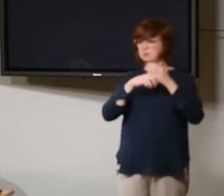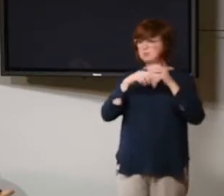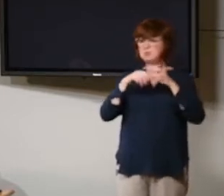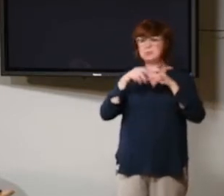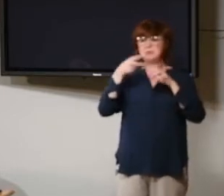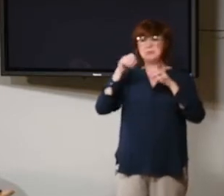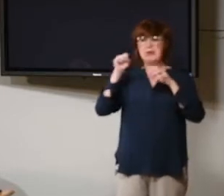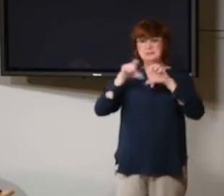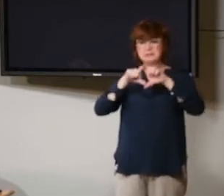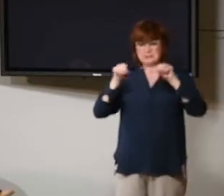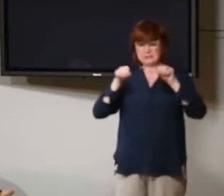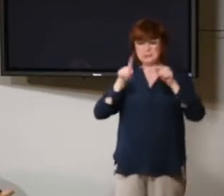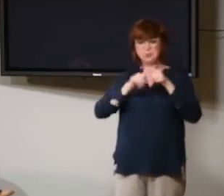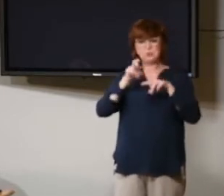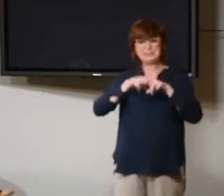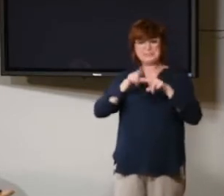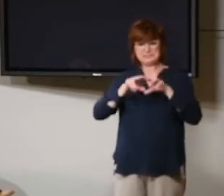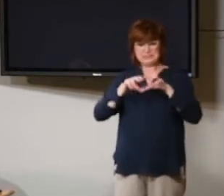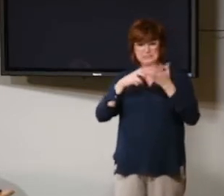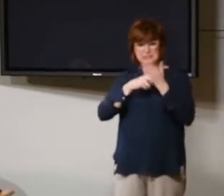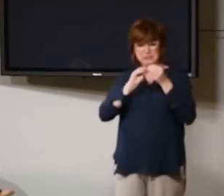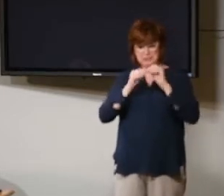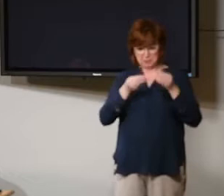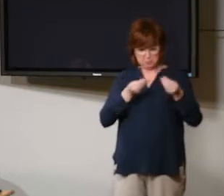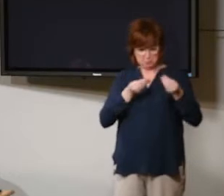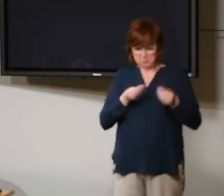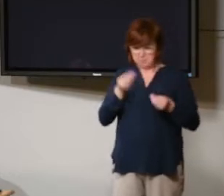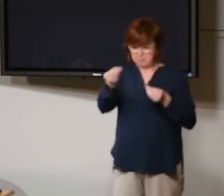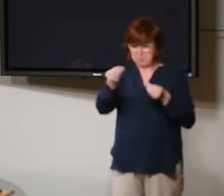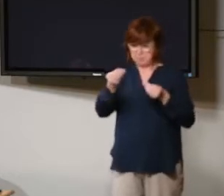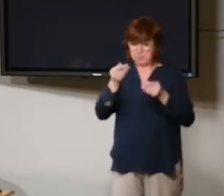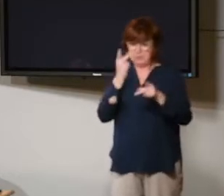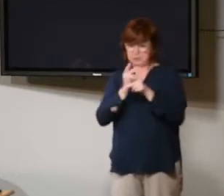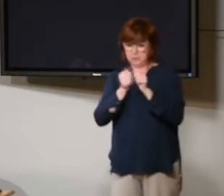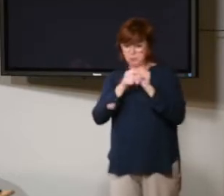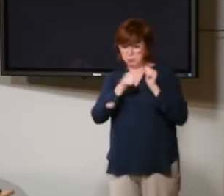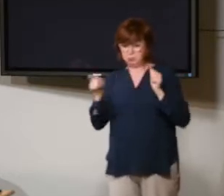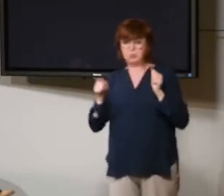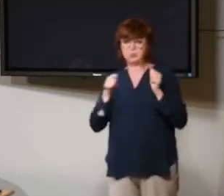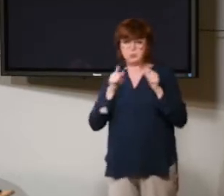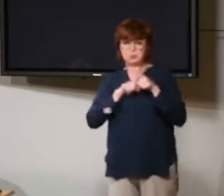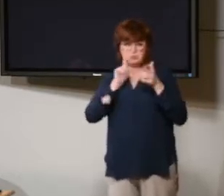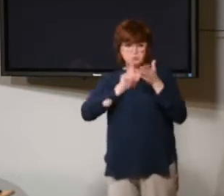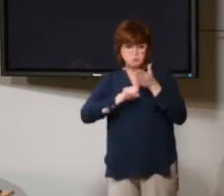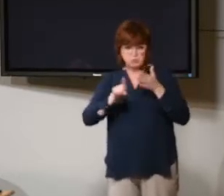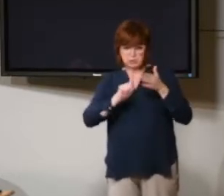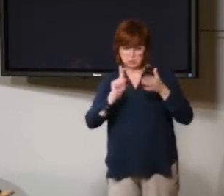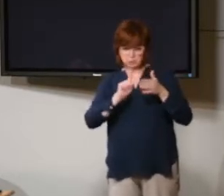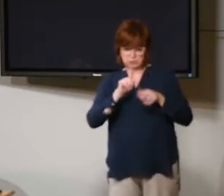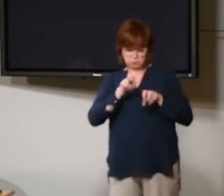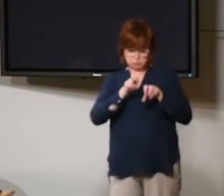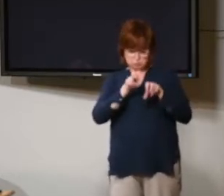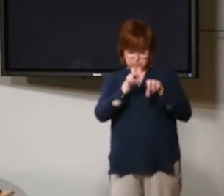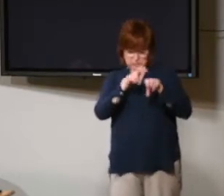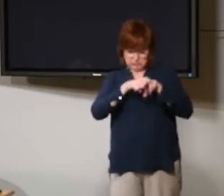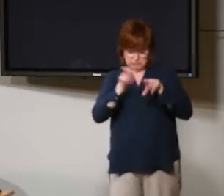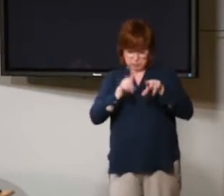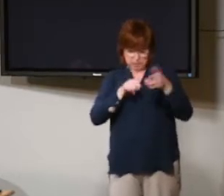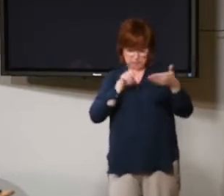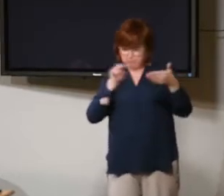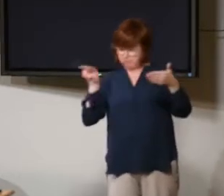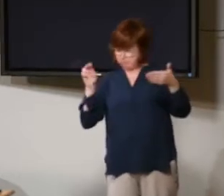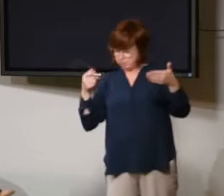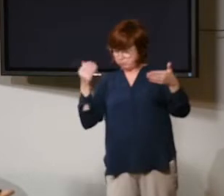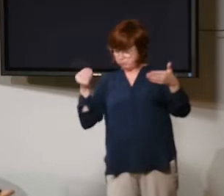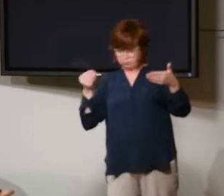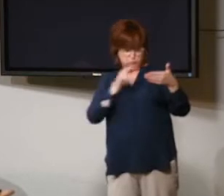not in those rows, your risk is lower. If you were in those rows, you are to self-isolate. So that's just a check for you in terms of your